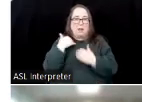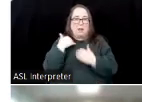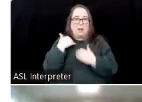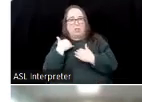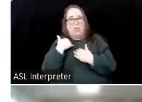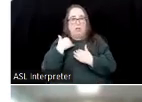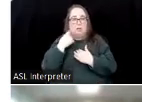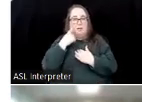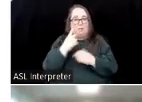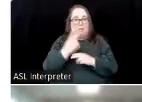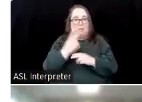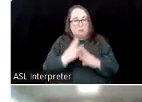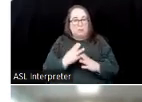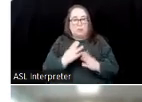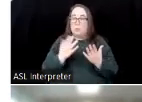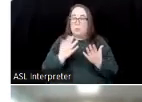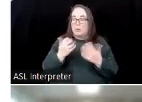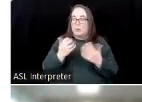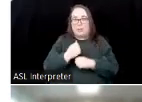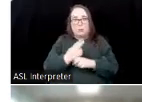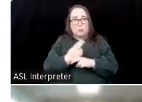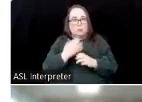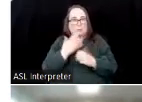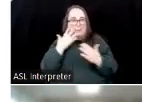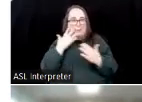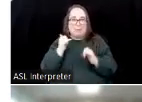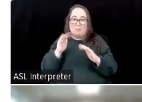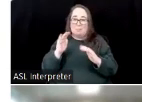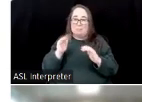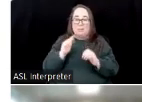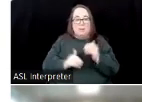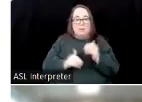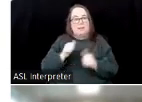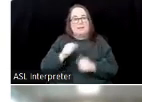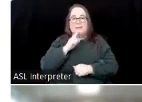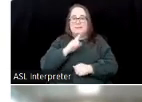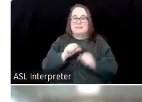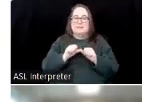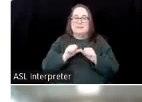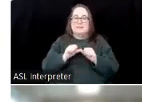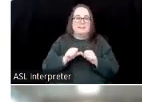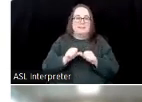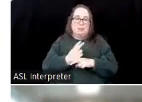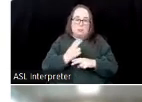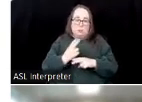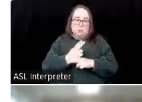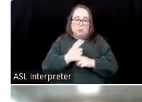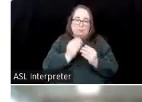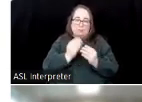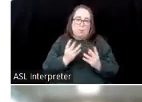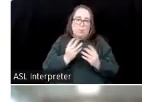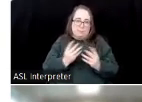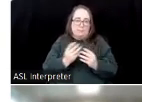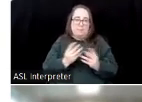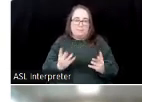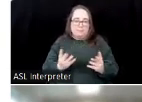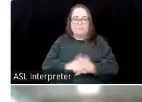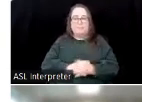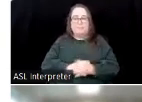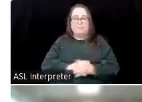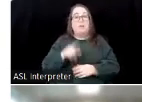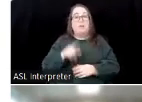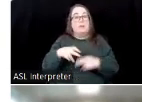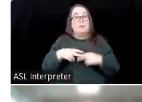burdensome. It's user friendly, and hopefully this process is also continuously user informed. This slide